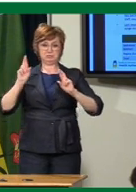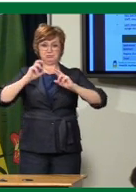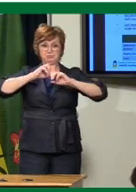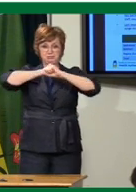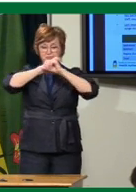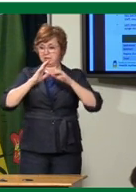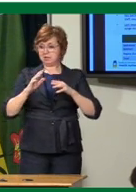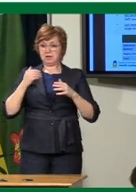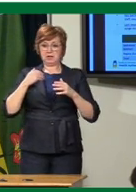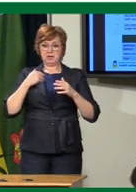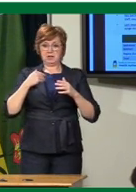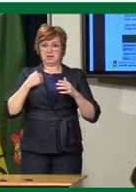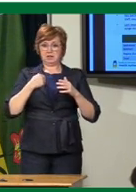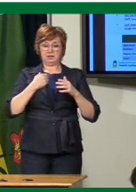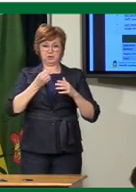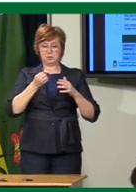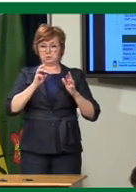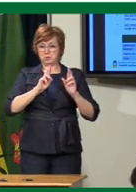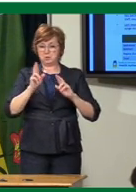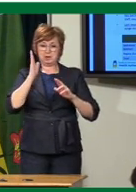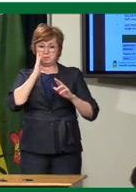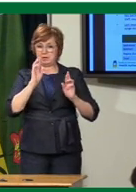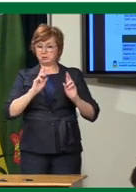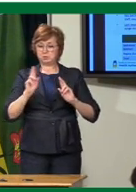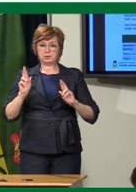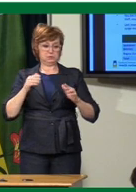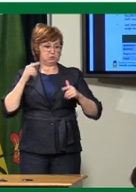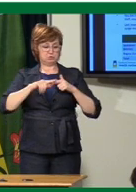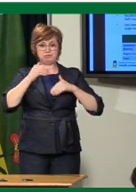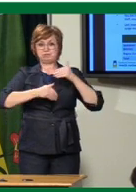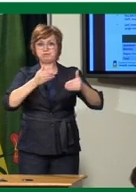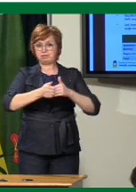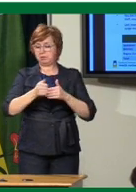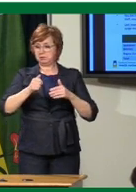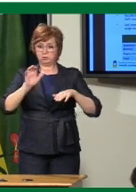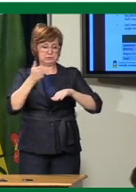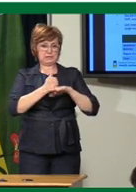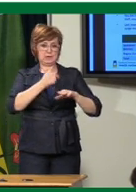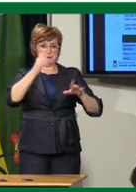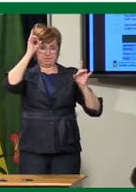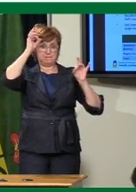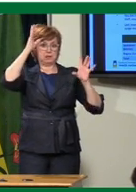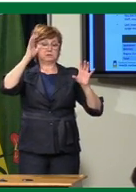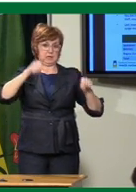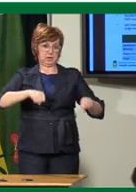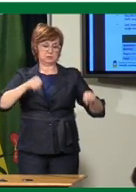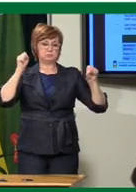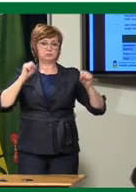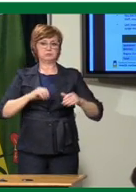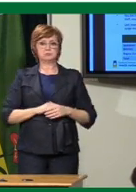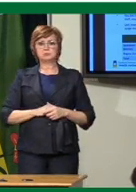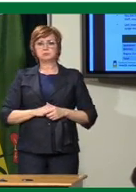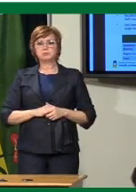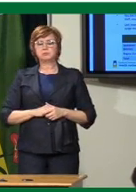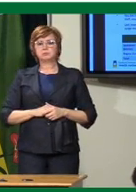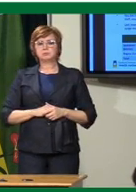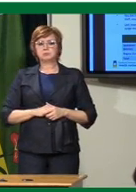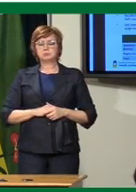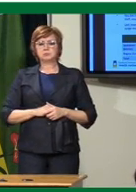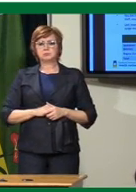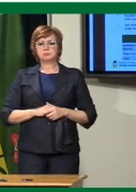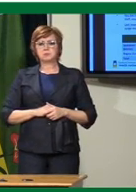hospitals in either location up and running. We do have the ability to expand into additional capacity, again, based on a